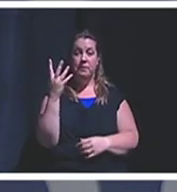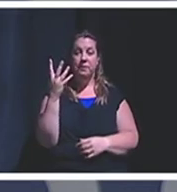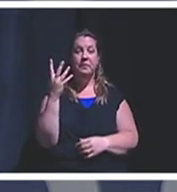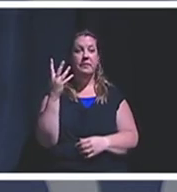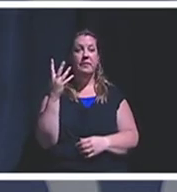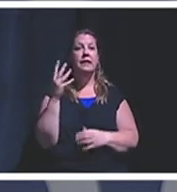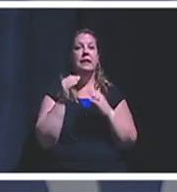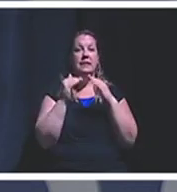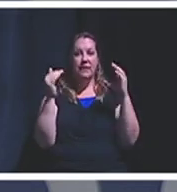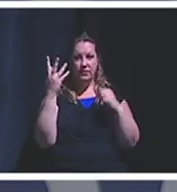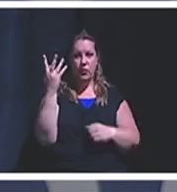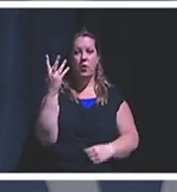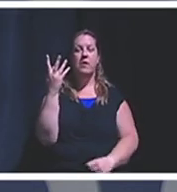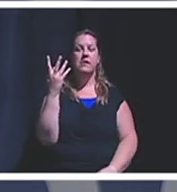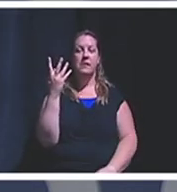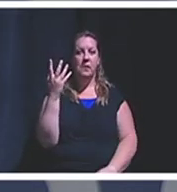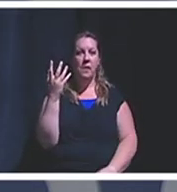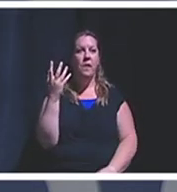your journey.